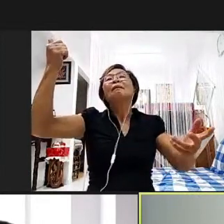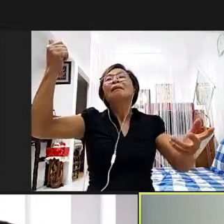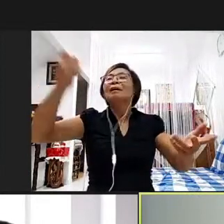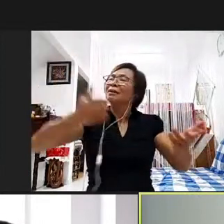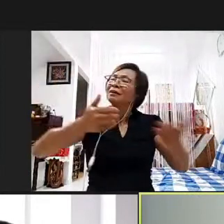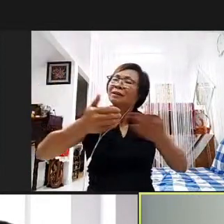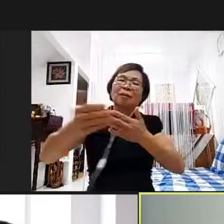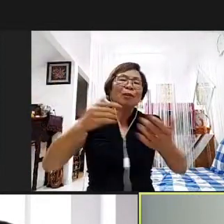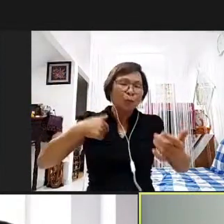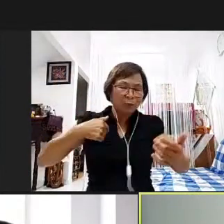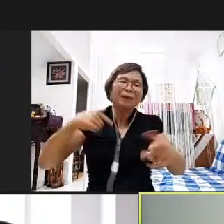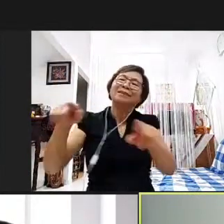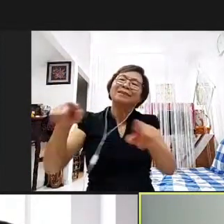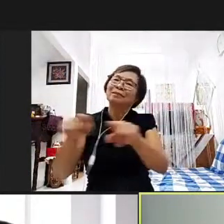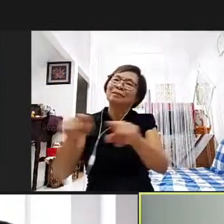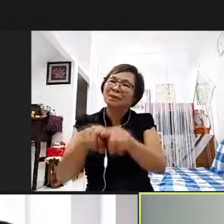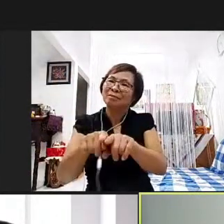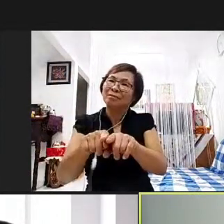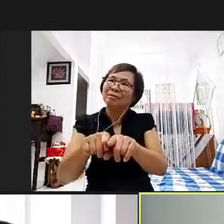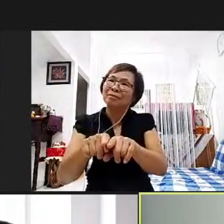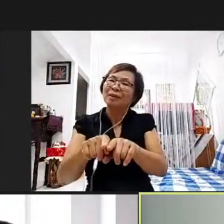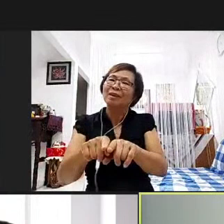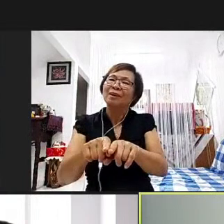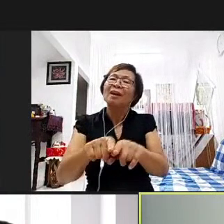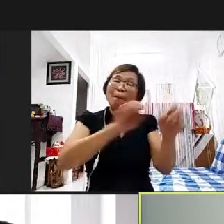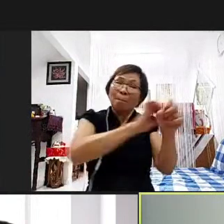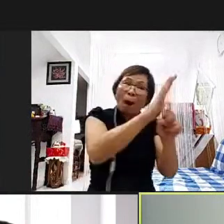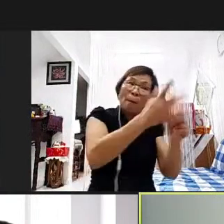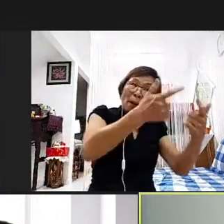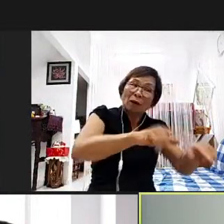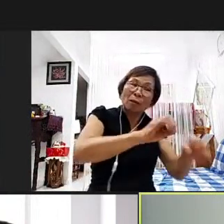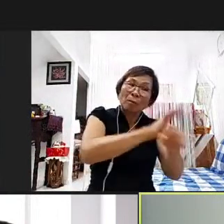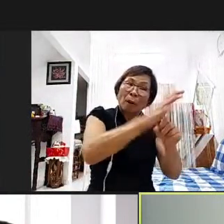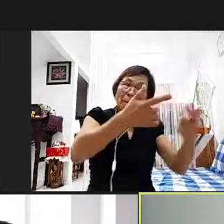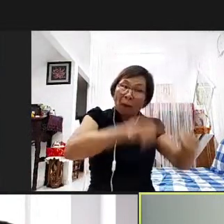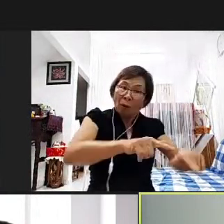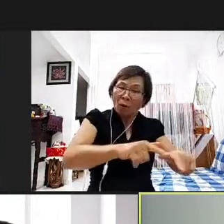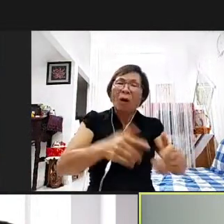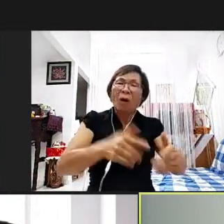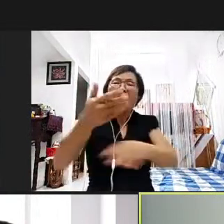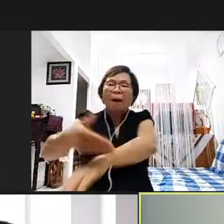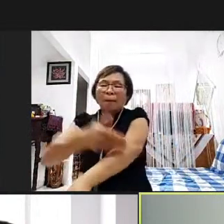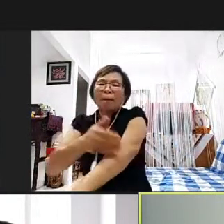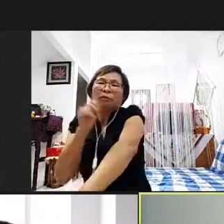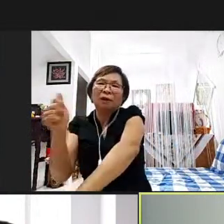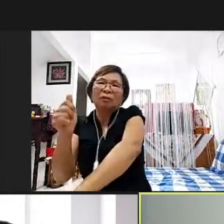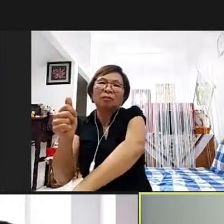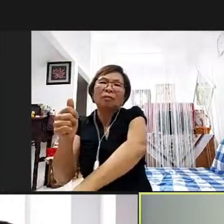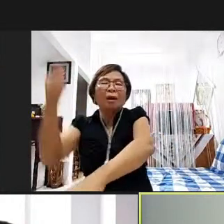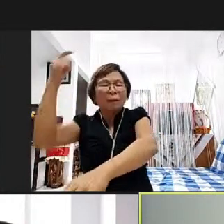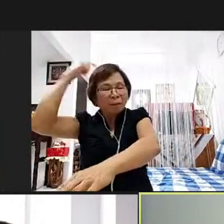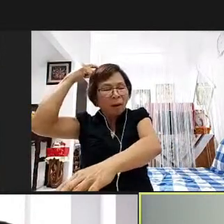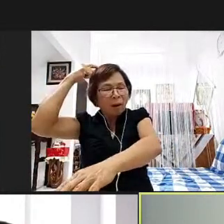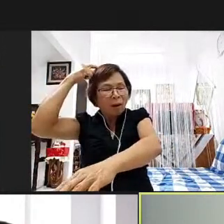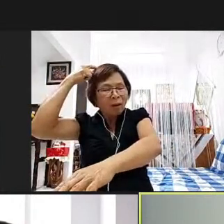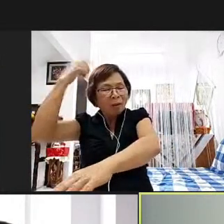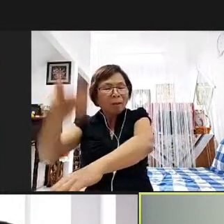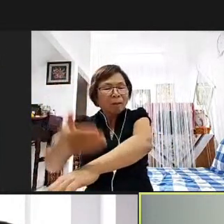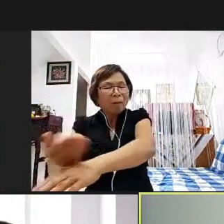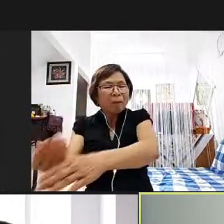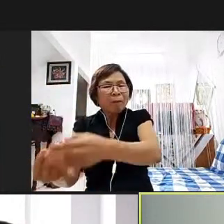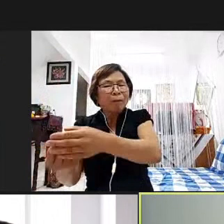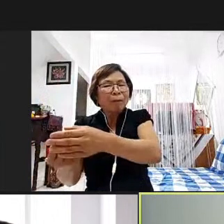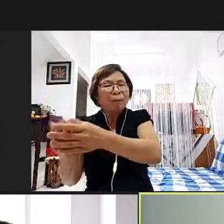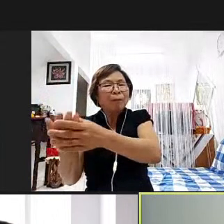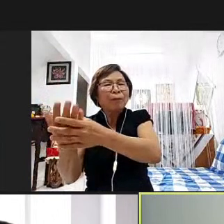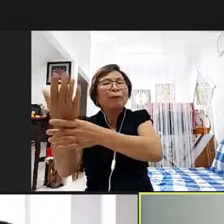do the same? Okay, so take this opportunity to better yourself by cultivating your mind. Make it strong. Make